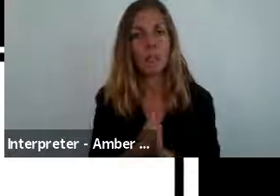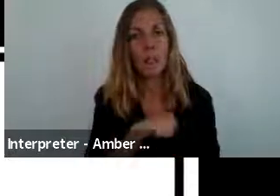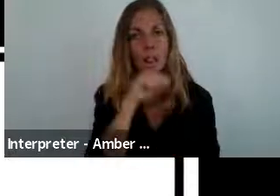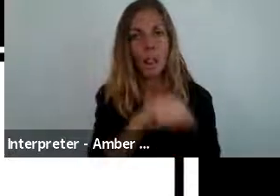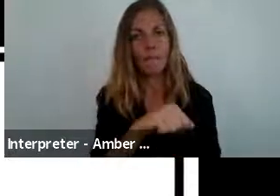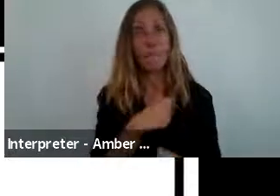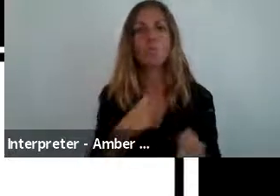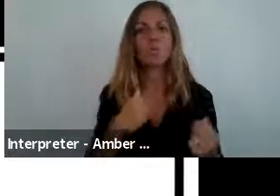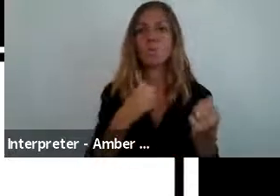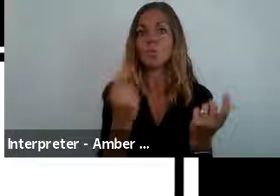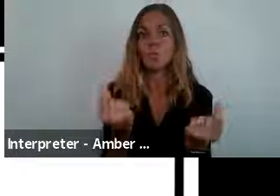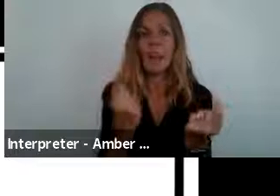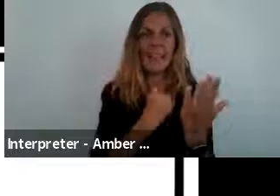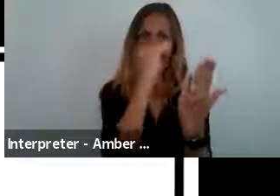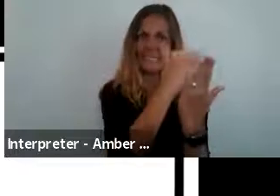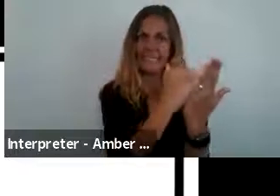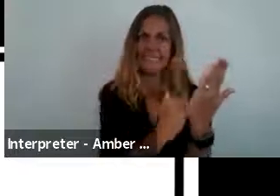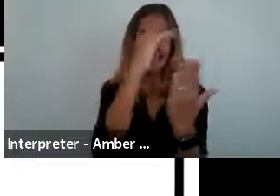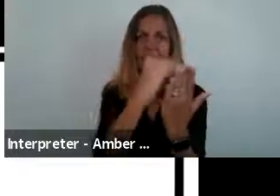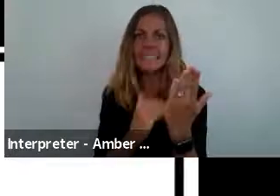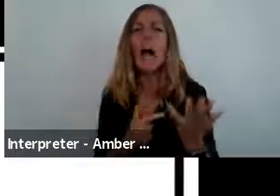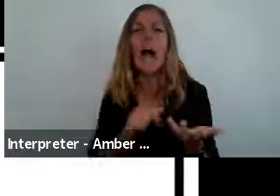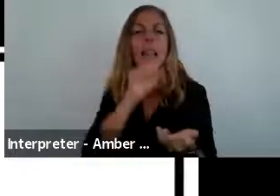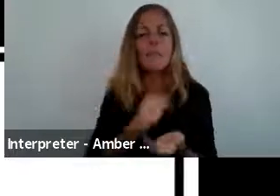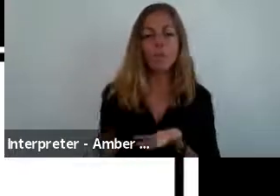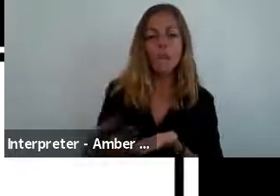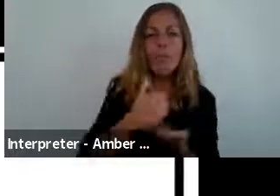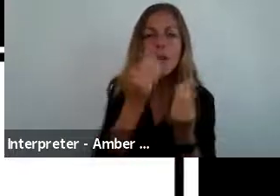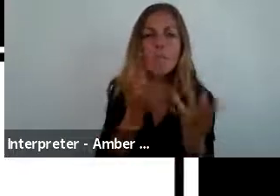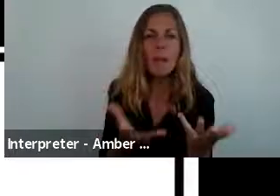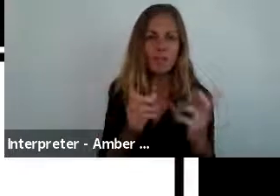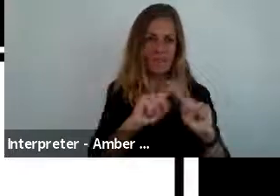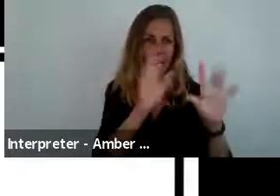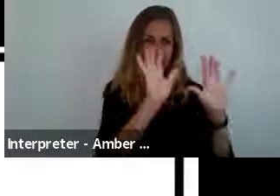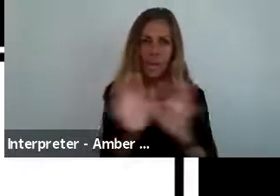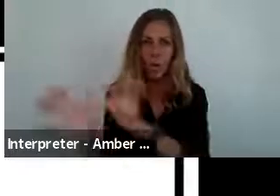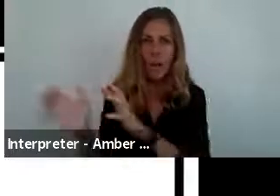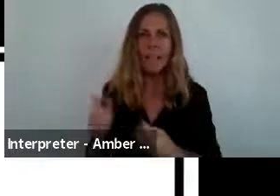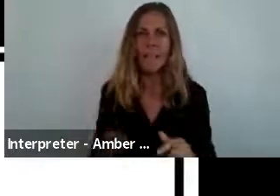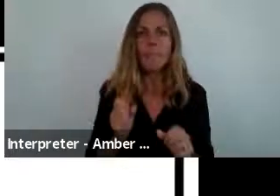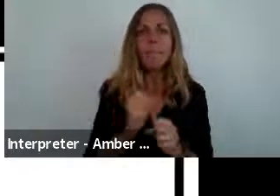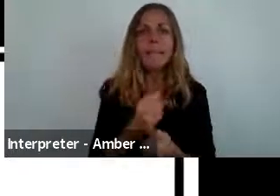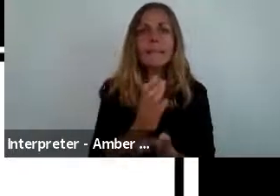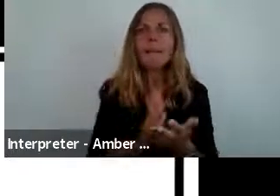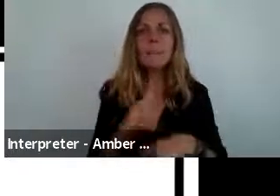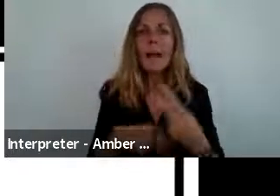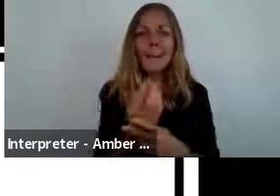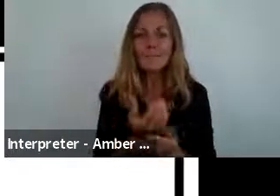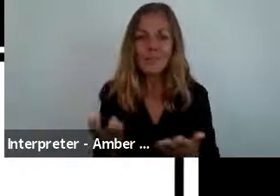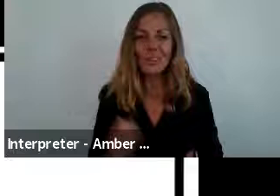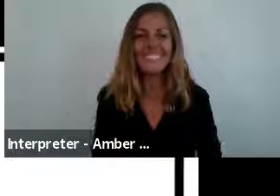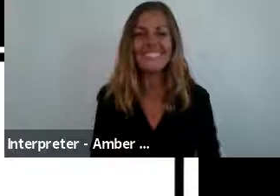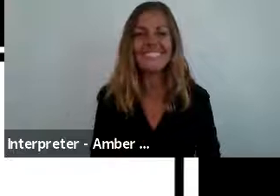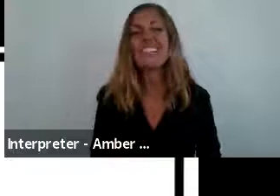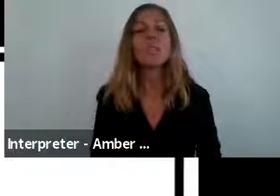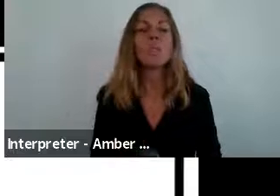love to gather information and categorize it and then make some kind of resource. So I realized that